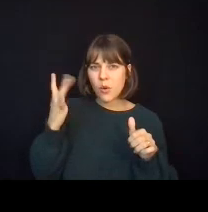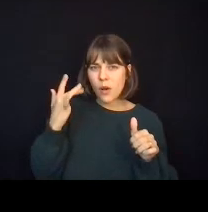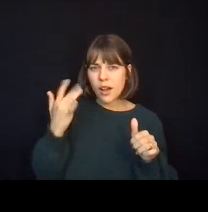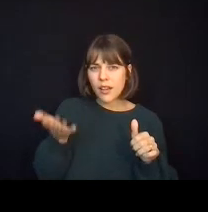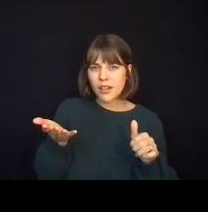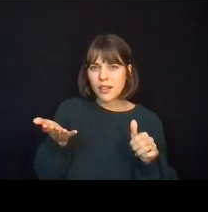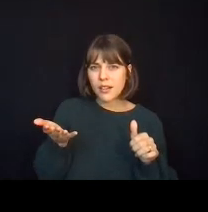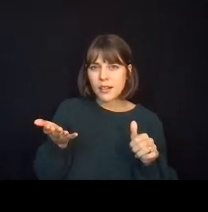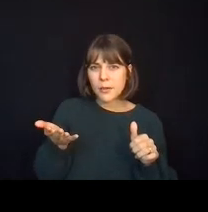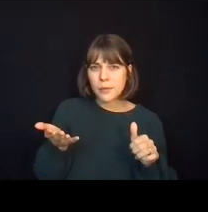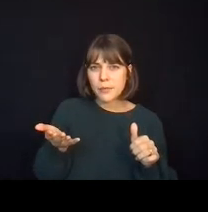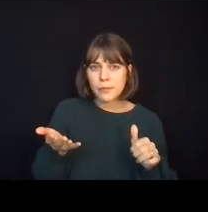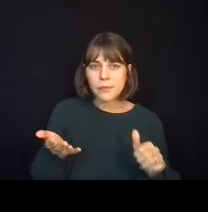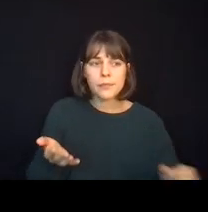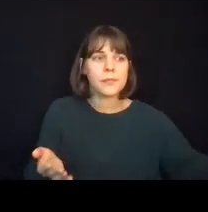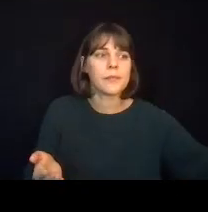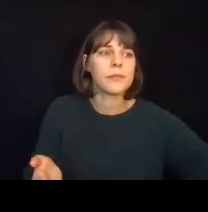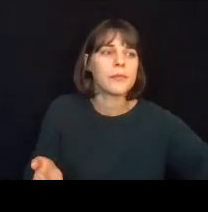why is that?